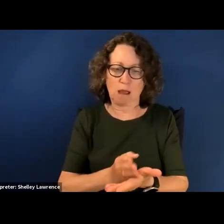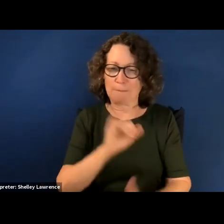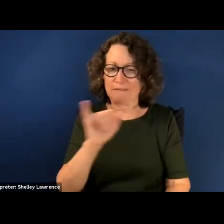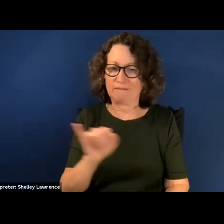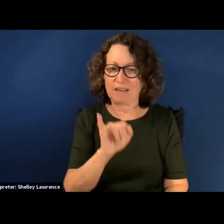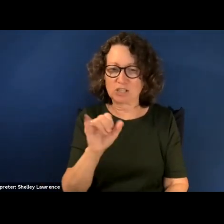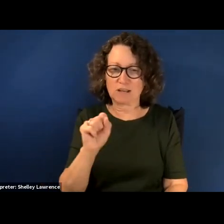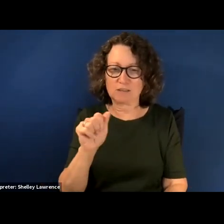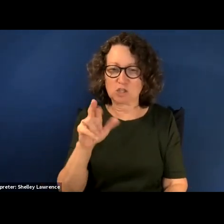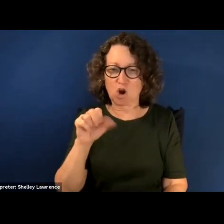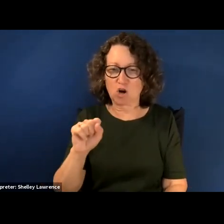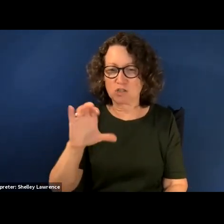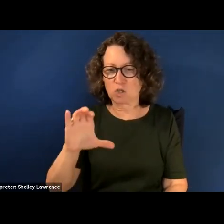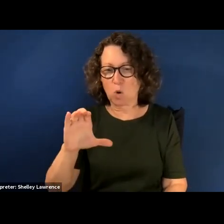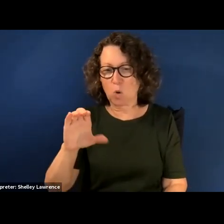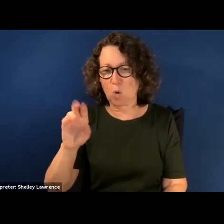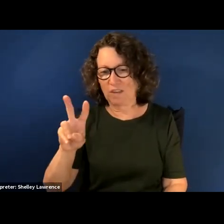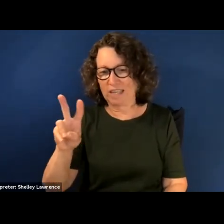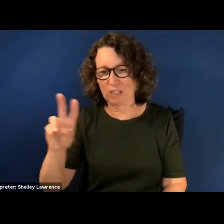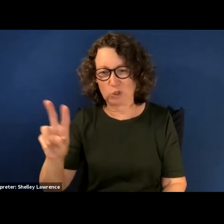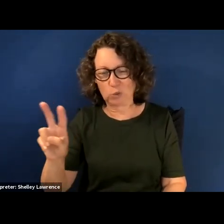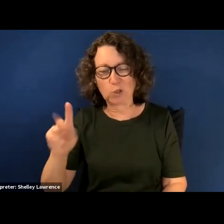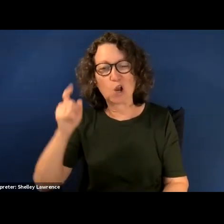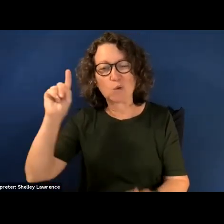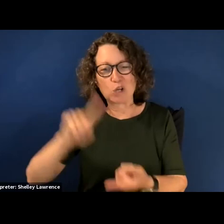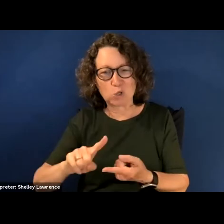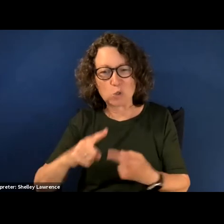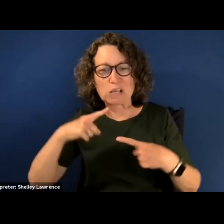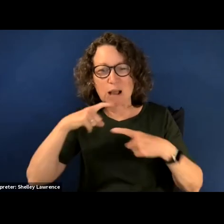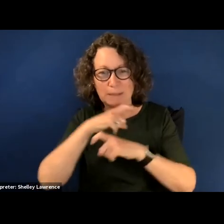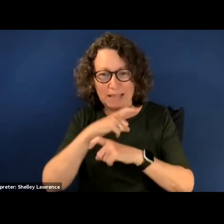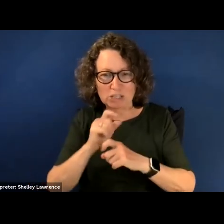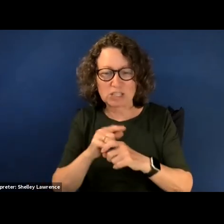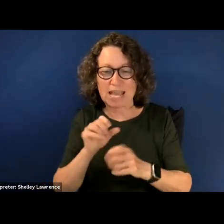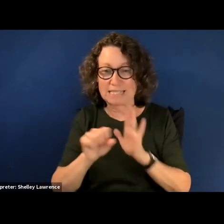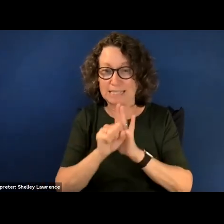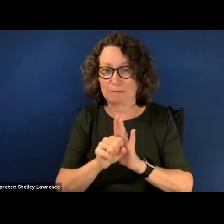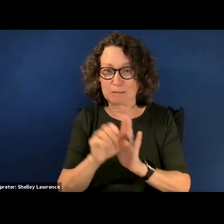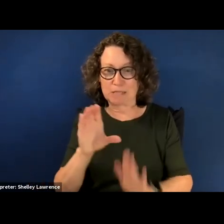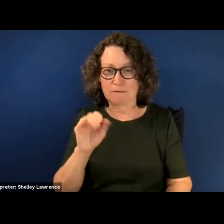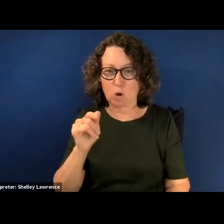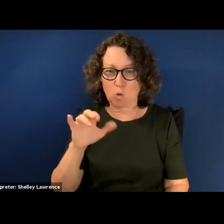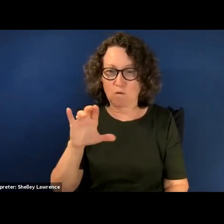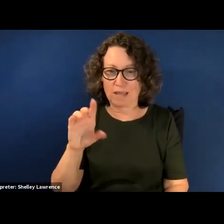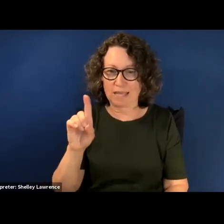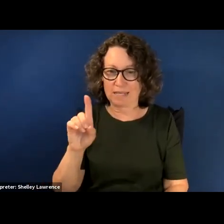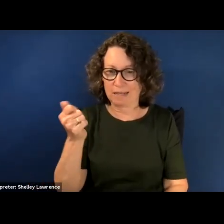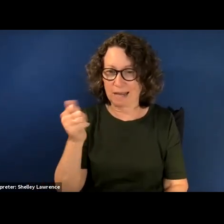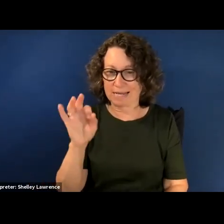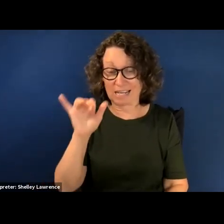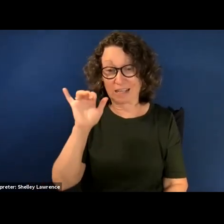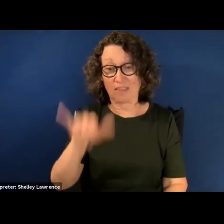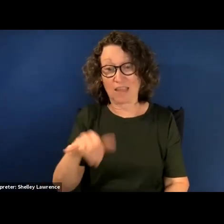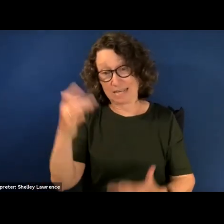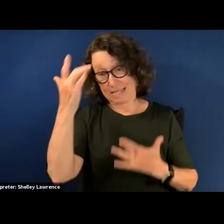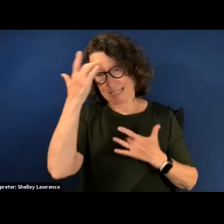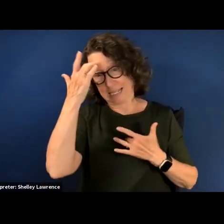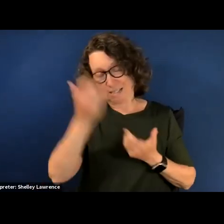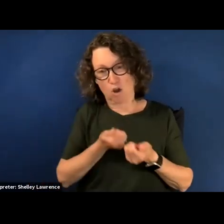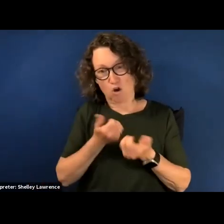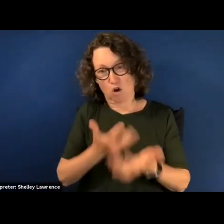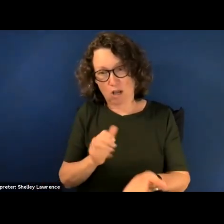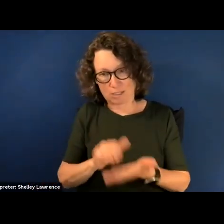of SARS-CoV-2. It was designed to reduce the complications and symptoms of COVID-19, the disease caused